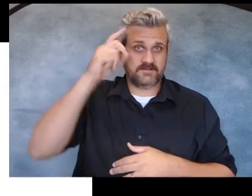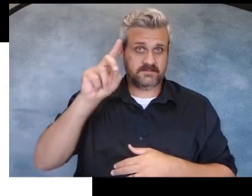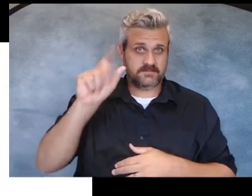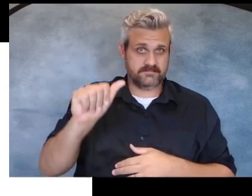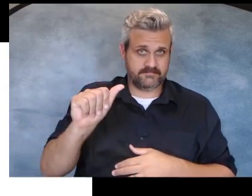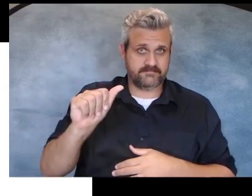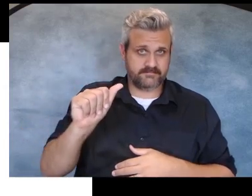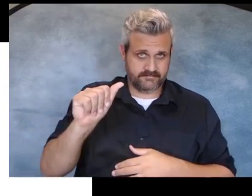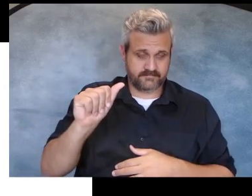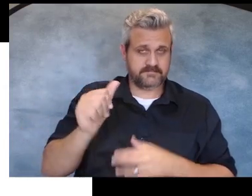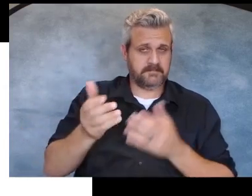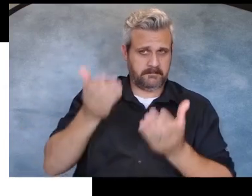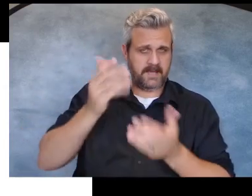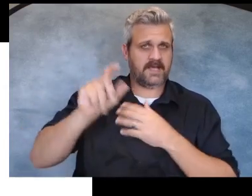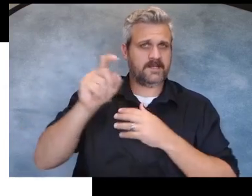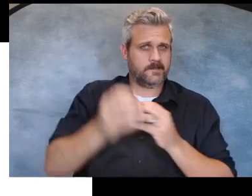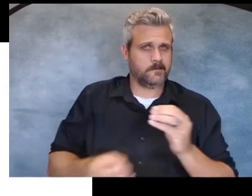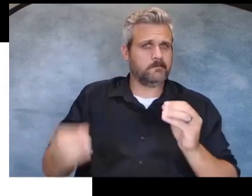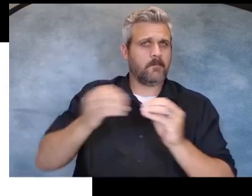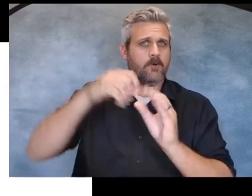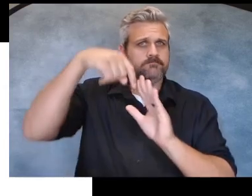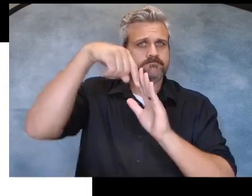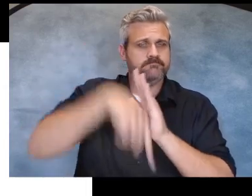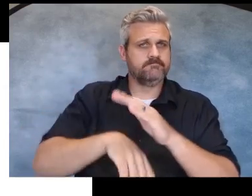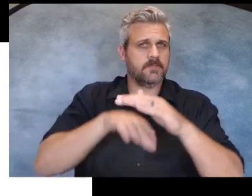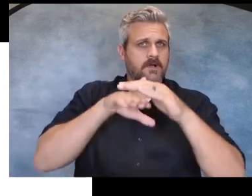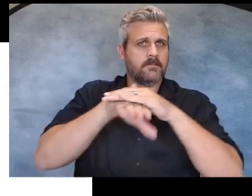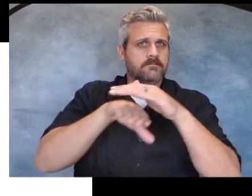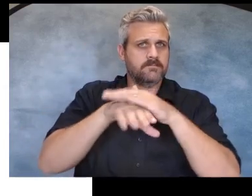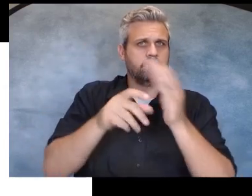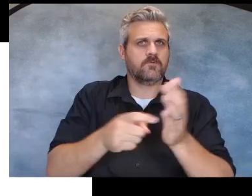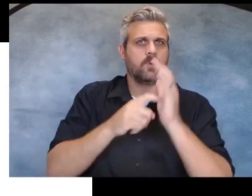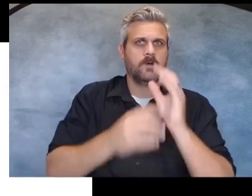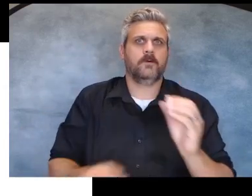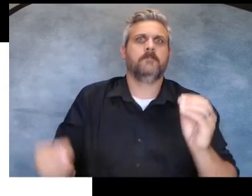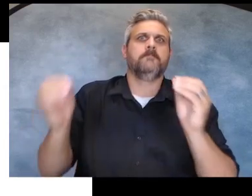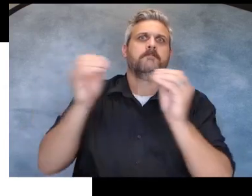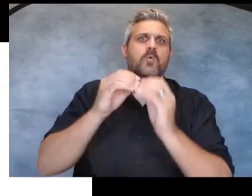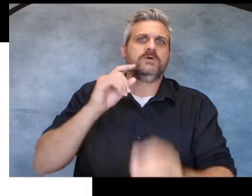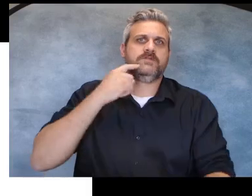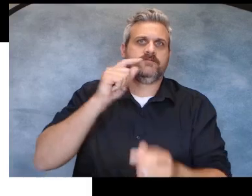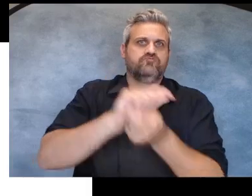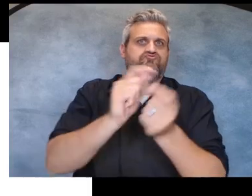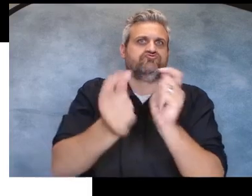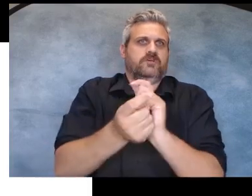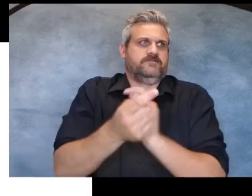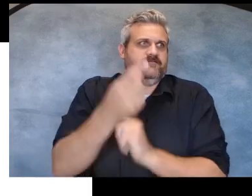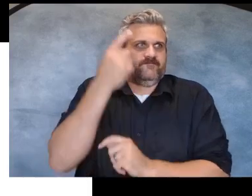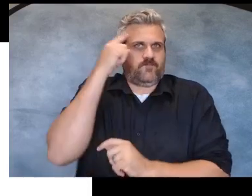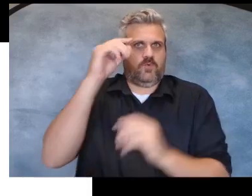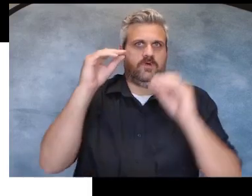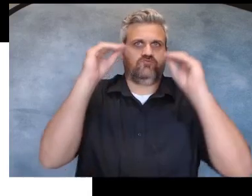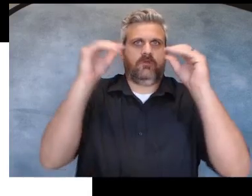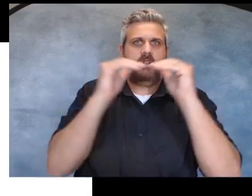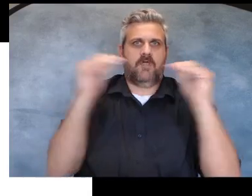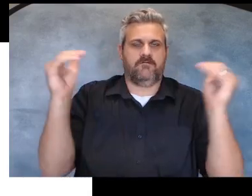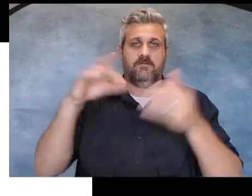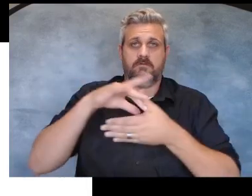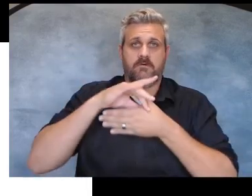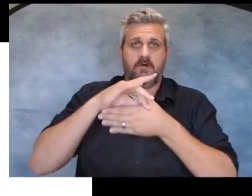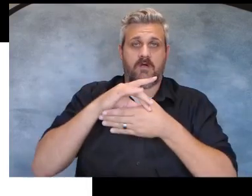cognitive disabilities may need more intensive accommodations that require more significant changes to the instructional